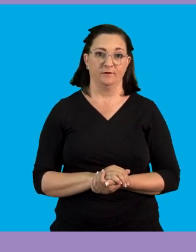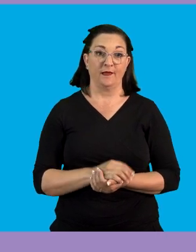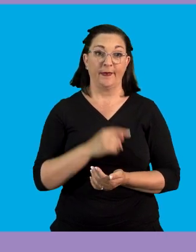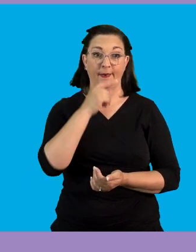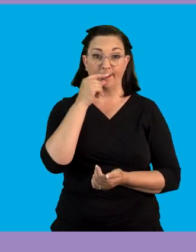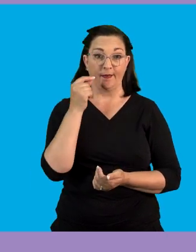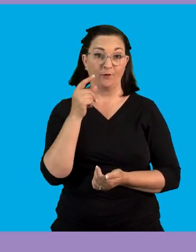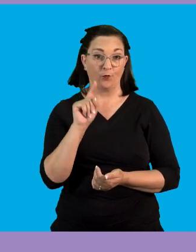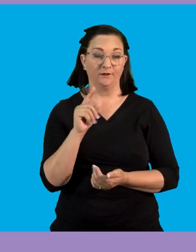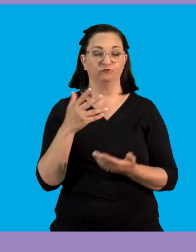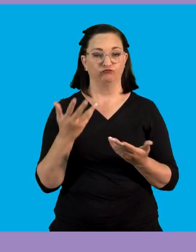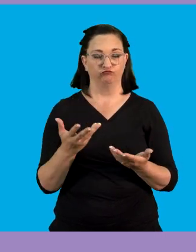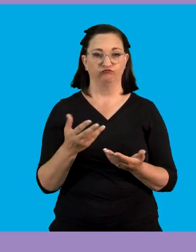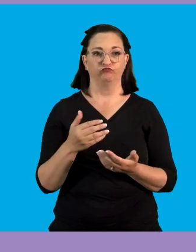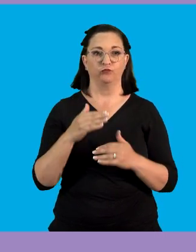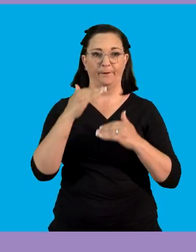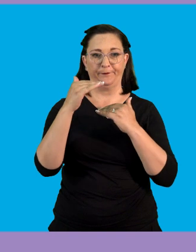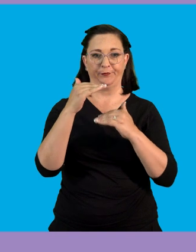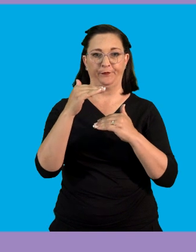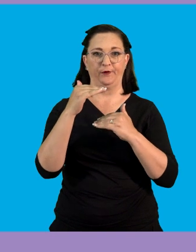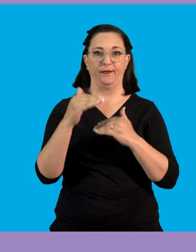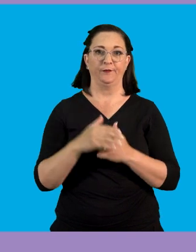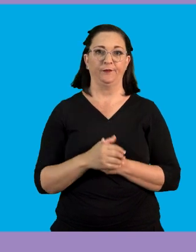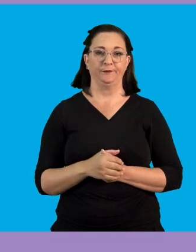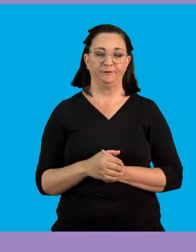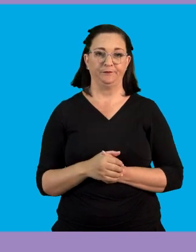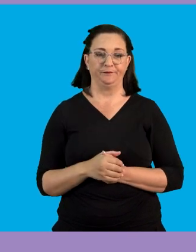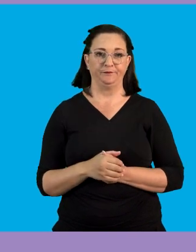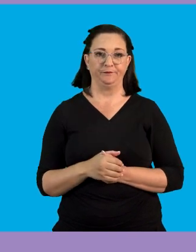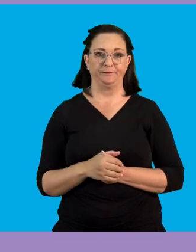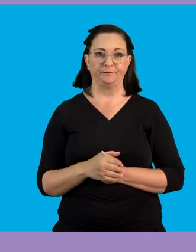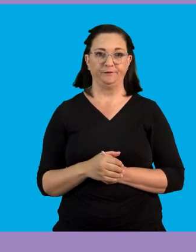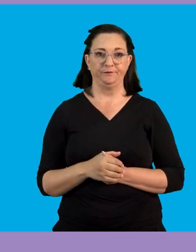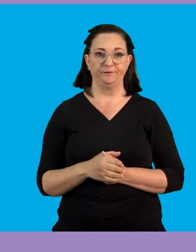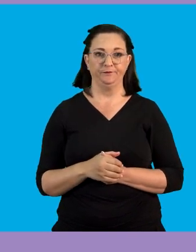That is the second question, which is the name of the quad. So it's a parallelogram.